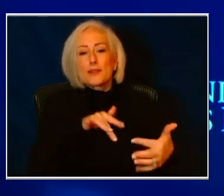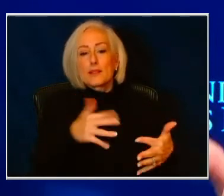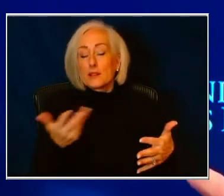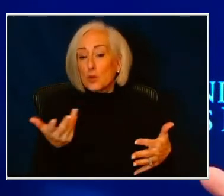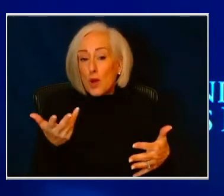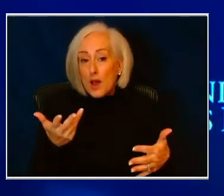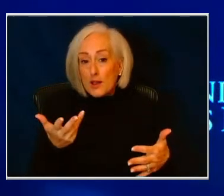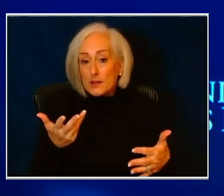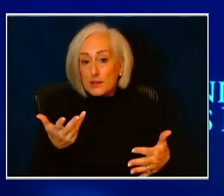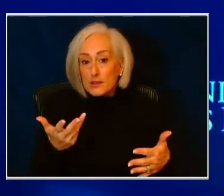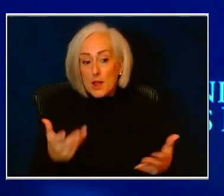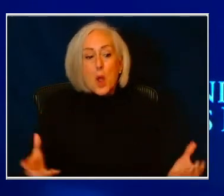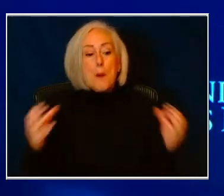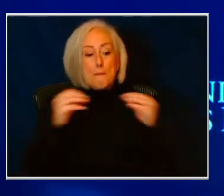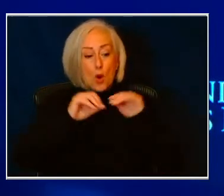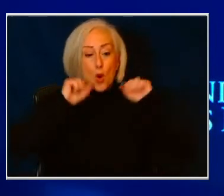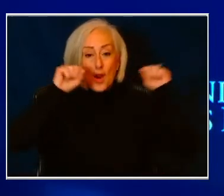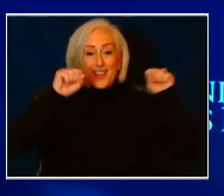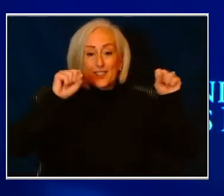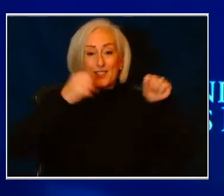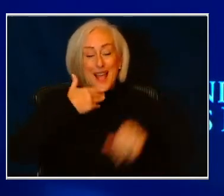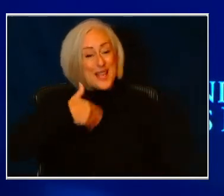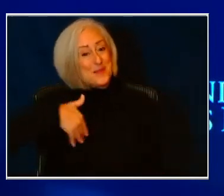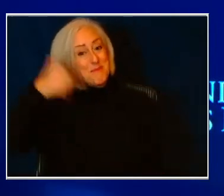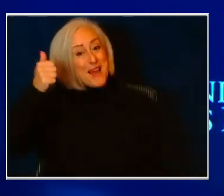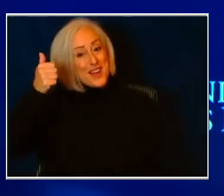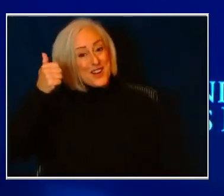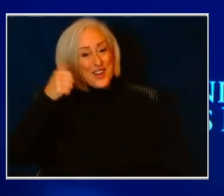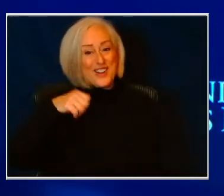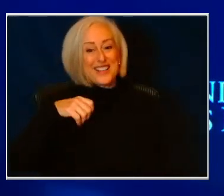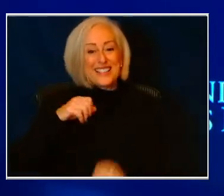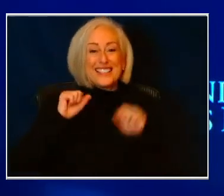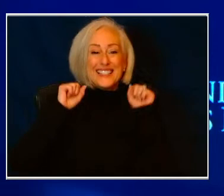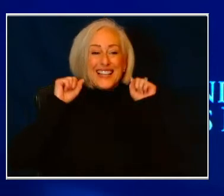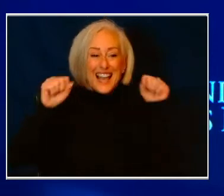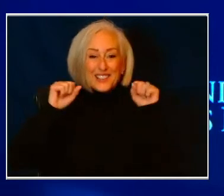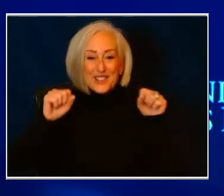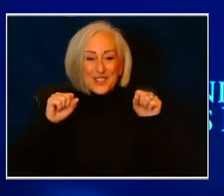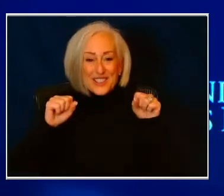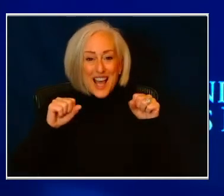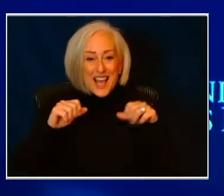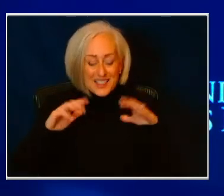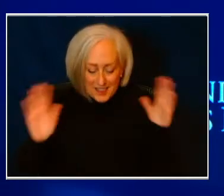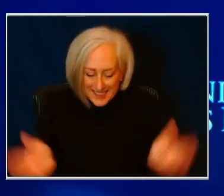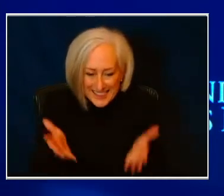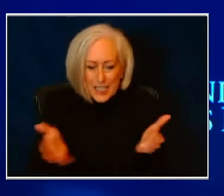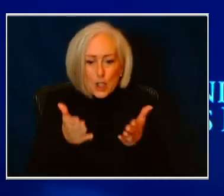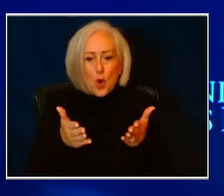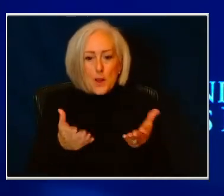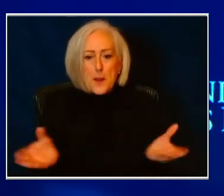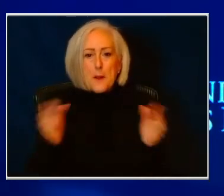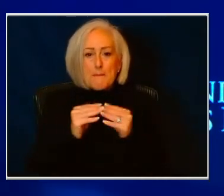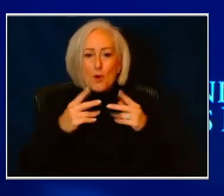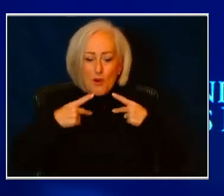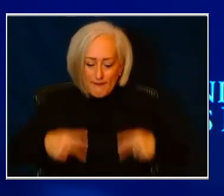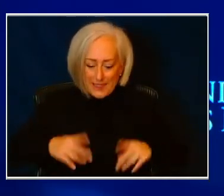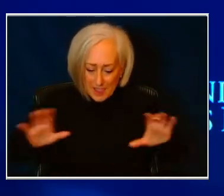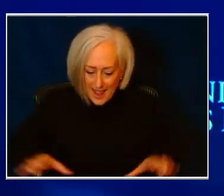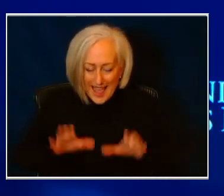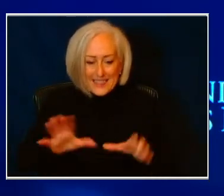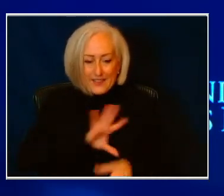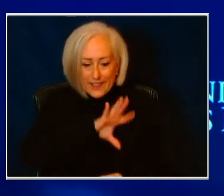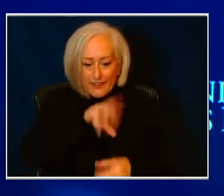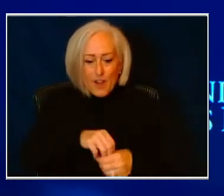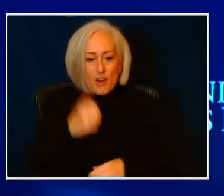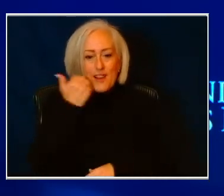more is better. Yeah. Exercise, get going, get more physical activity into your day, and we believe it's good for the